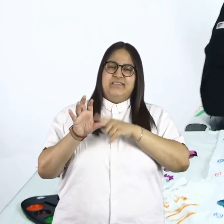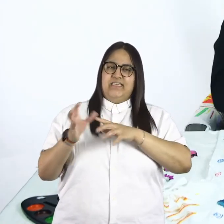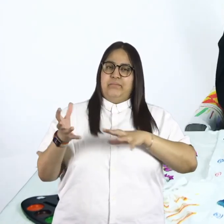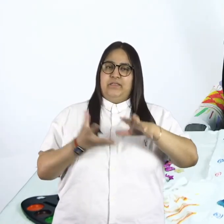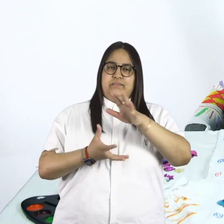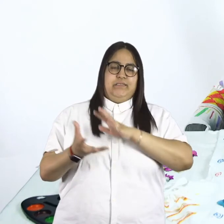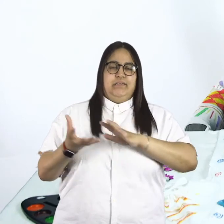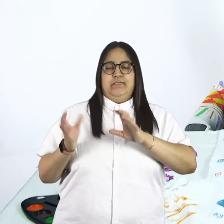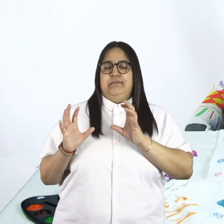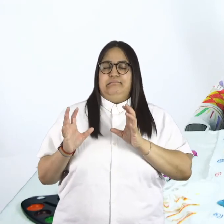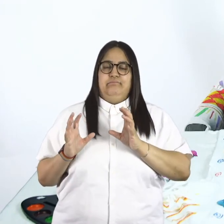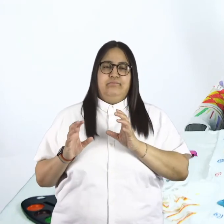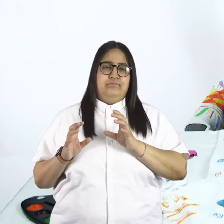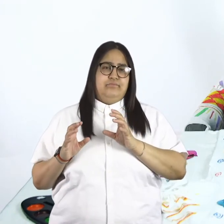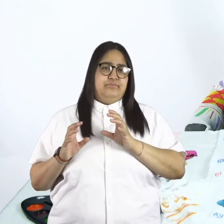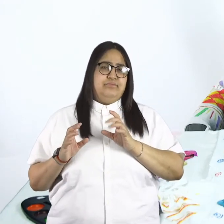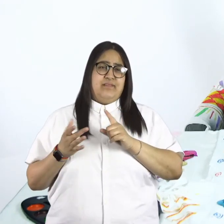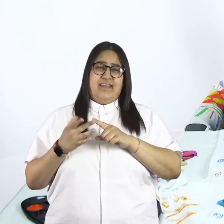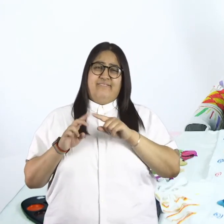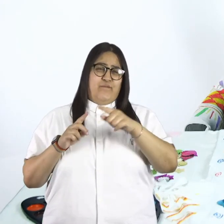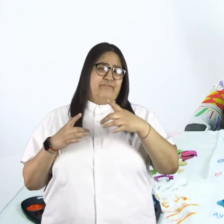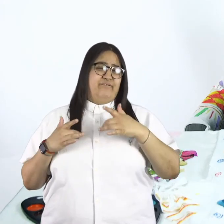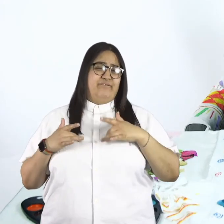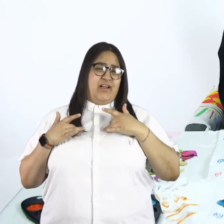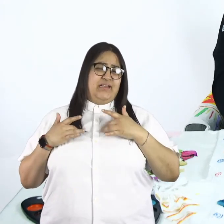And at any point, if you need any help,